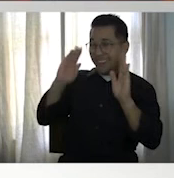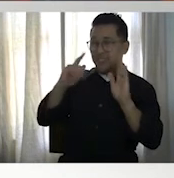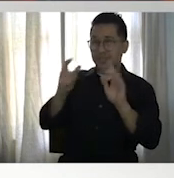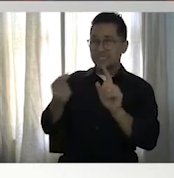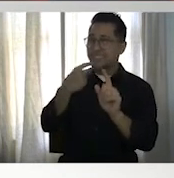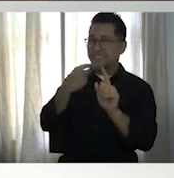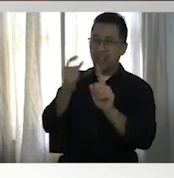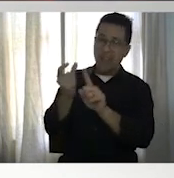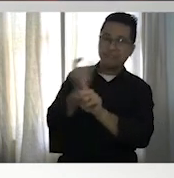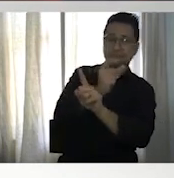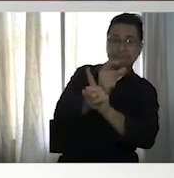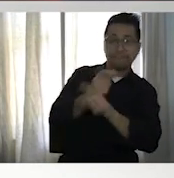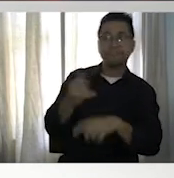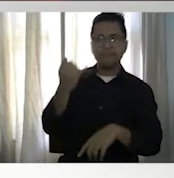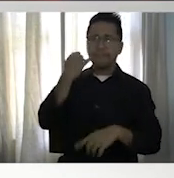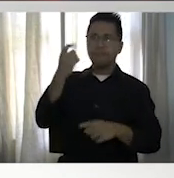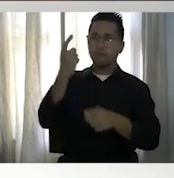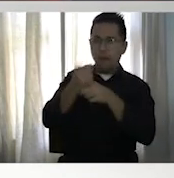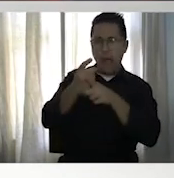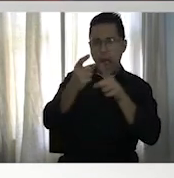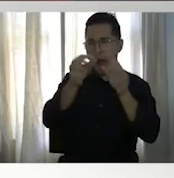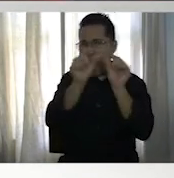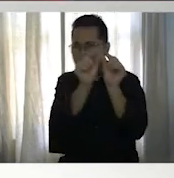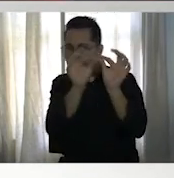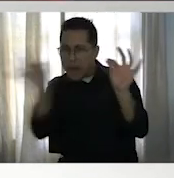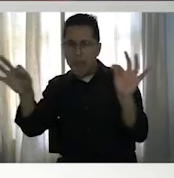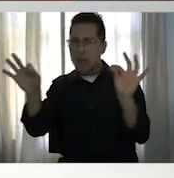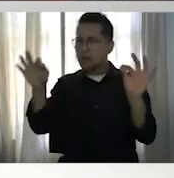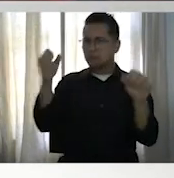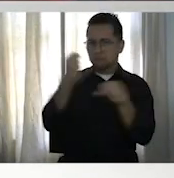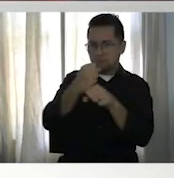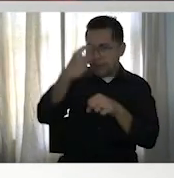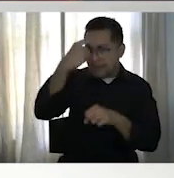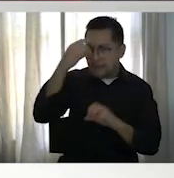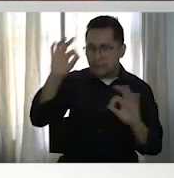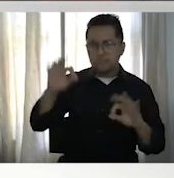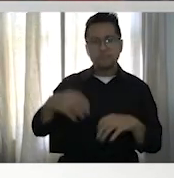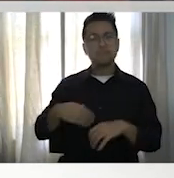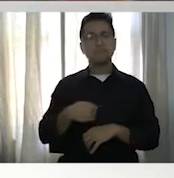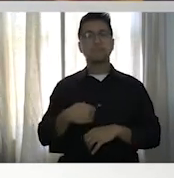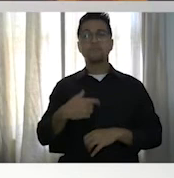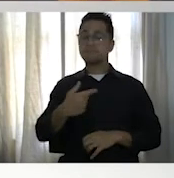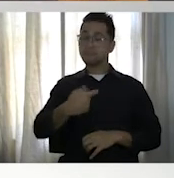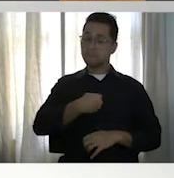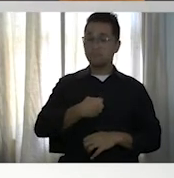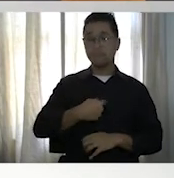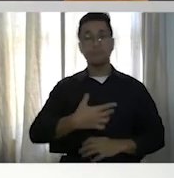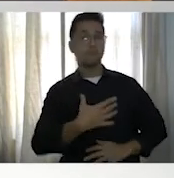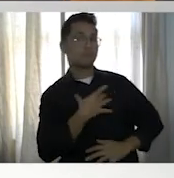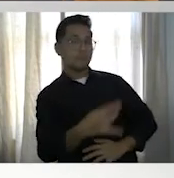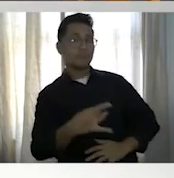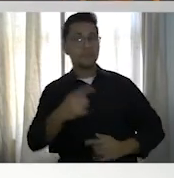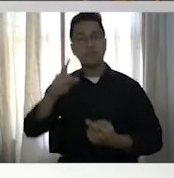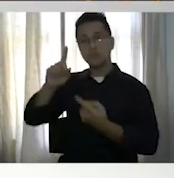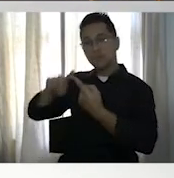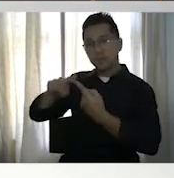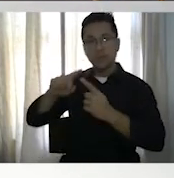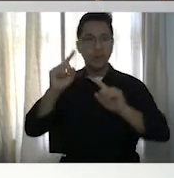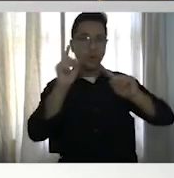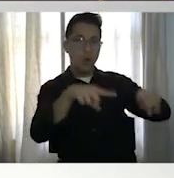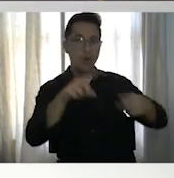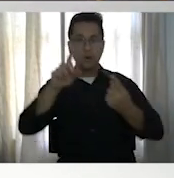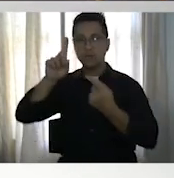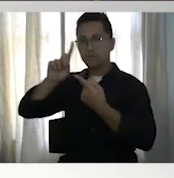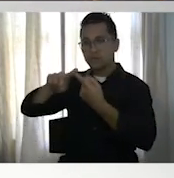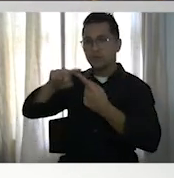it's grammatically correct and makes sense. So you really have a lot of things going. So I like to go